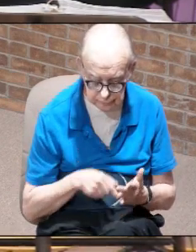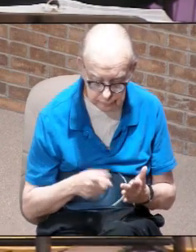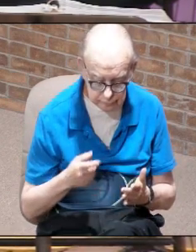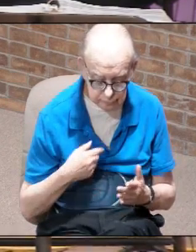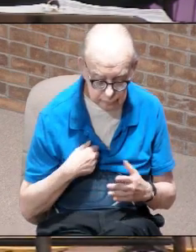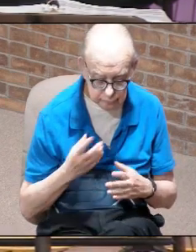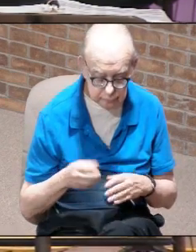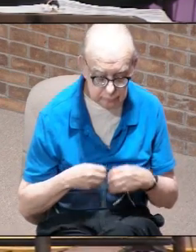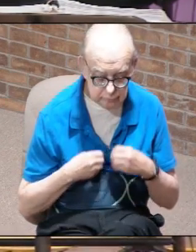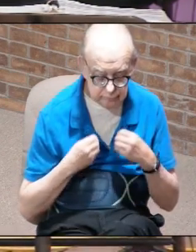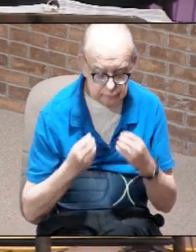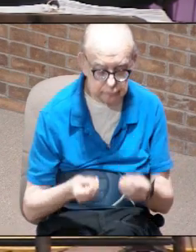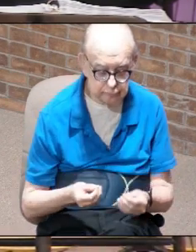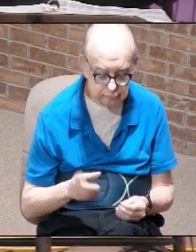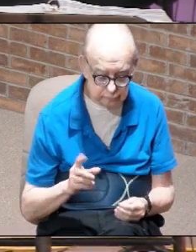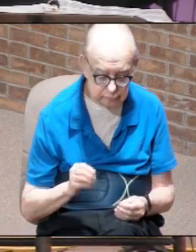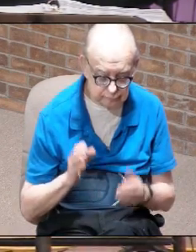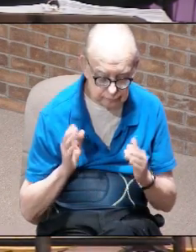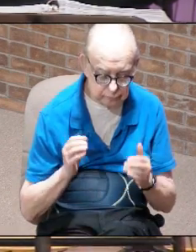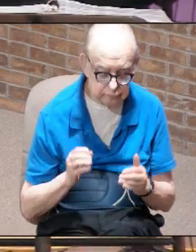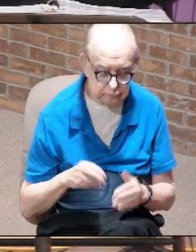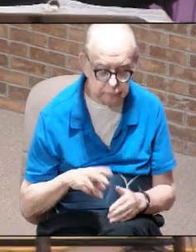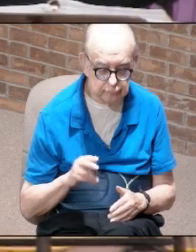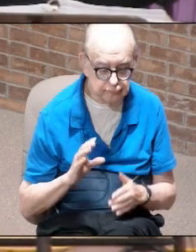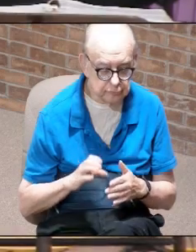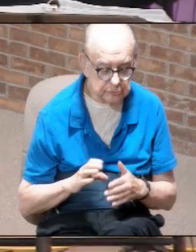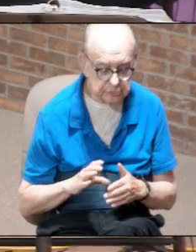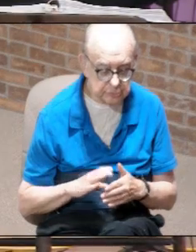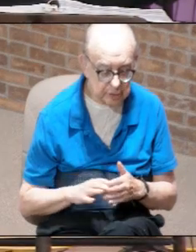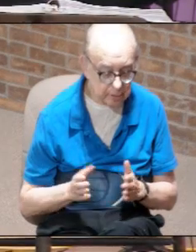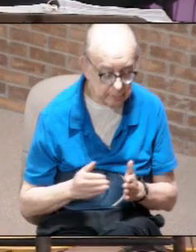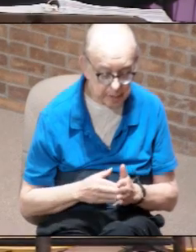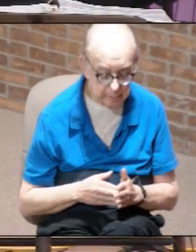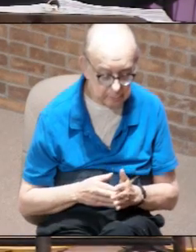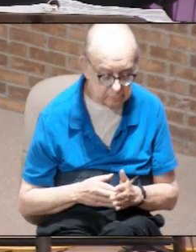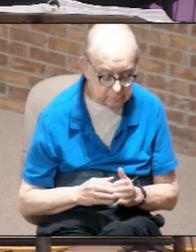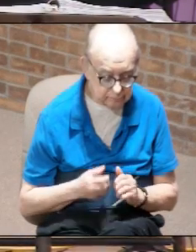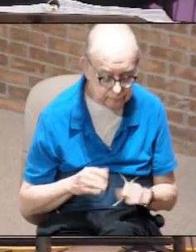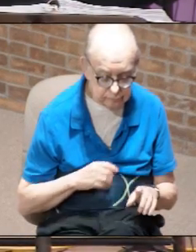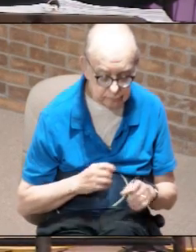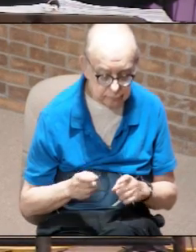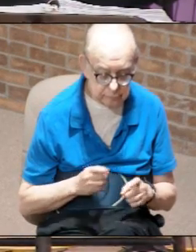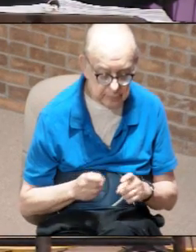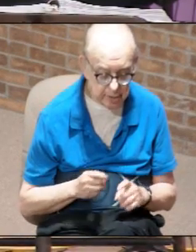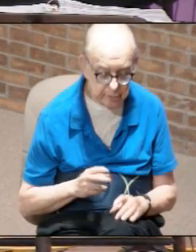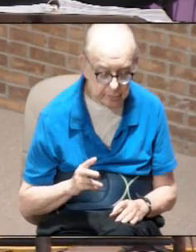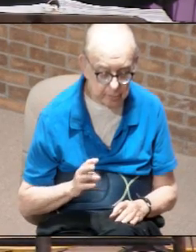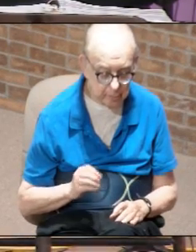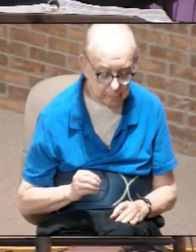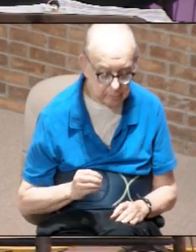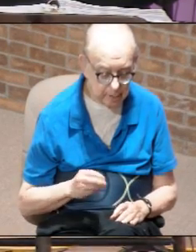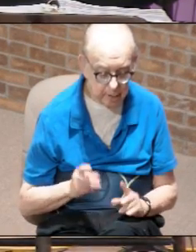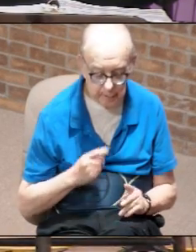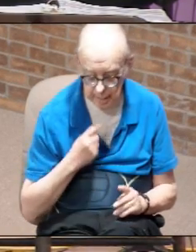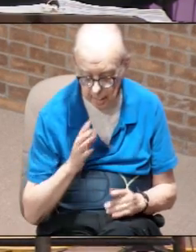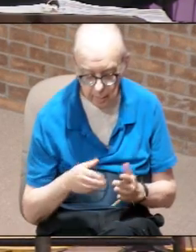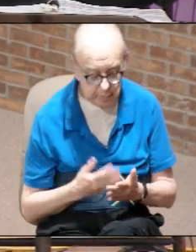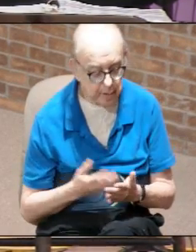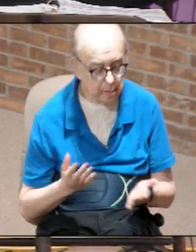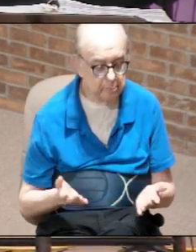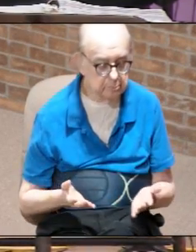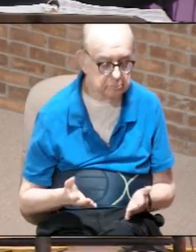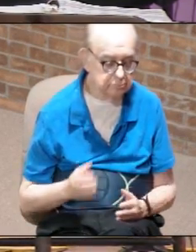going to give him 20 expecting 200. And how am I going to manage the 200? I hear people all the time